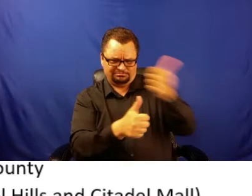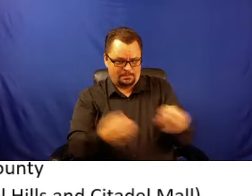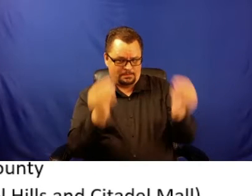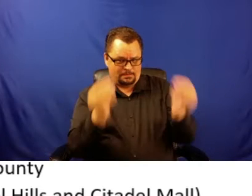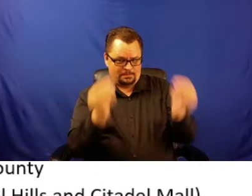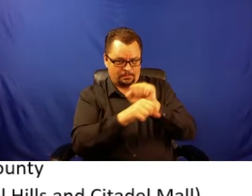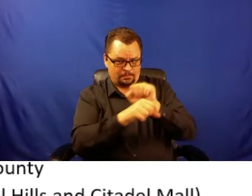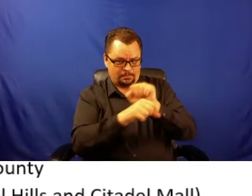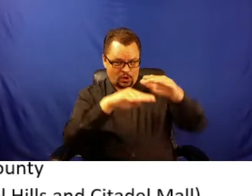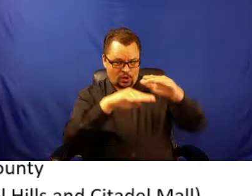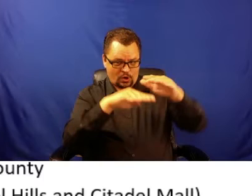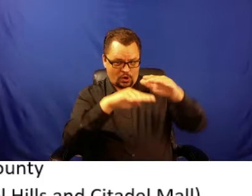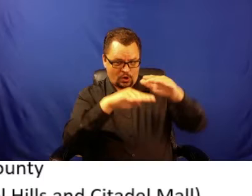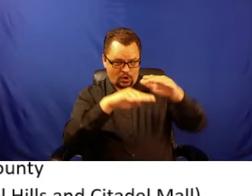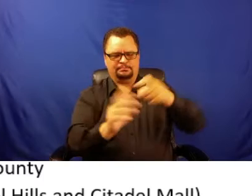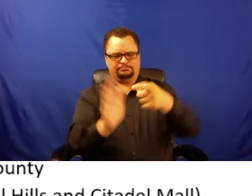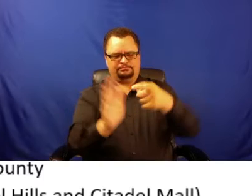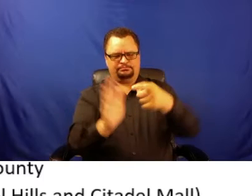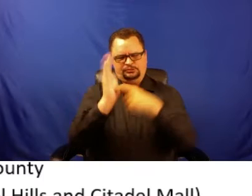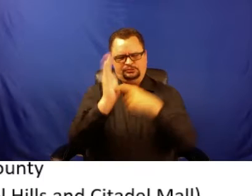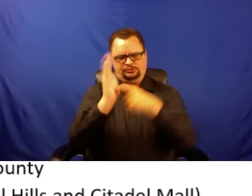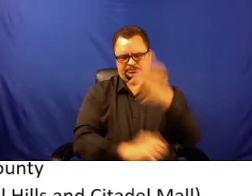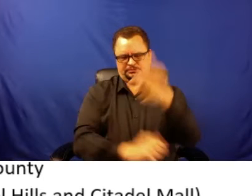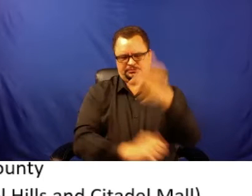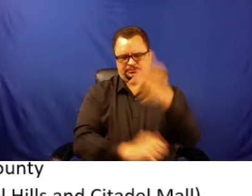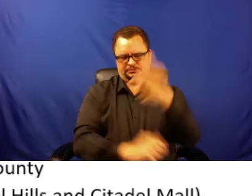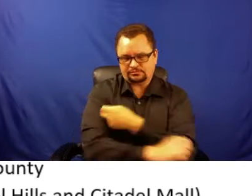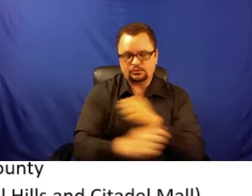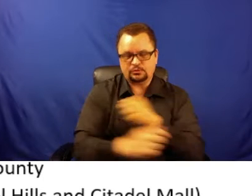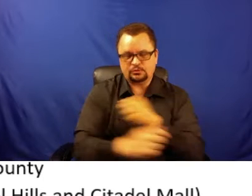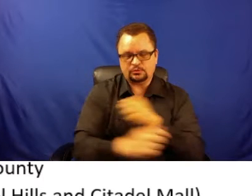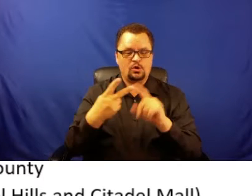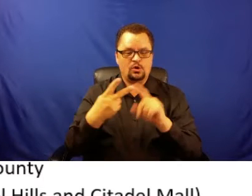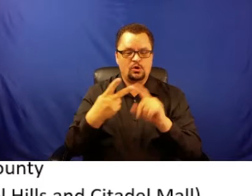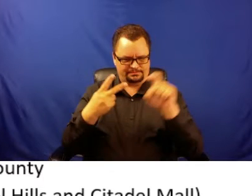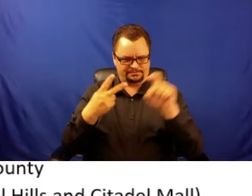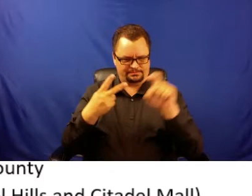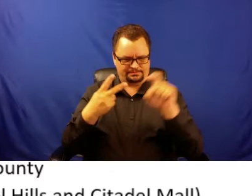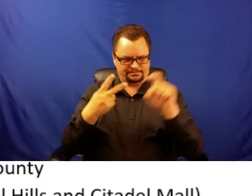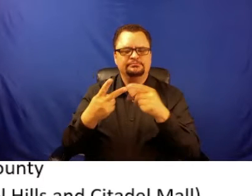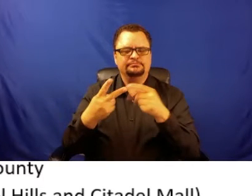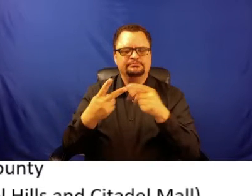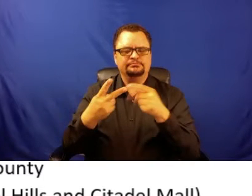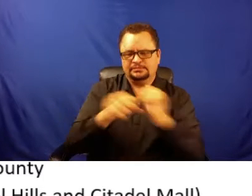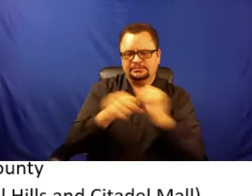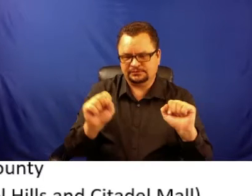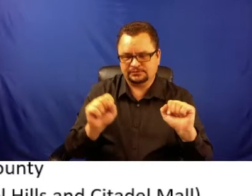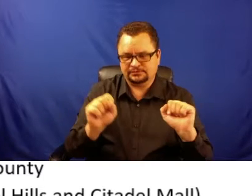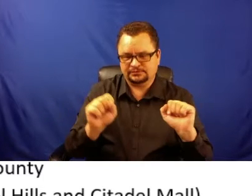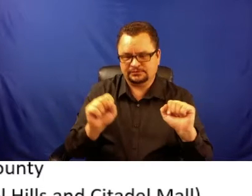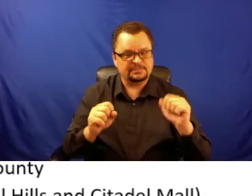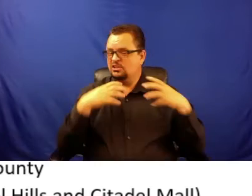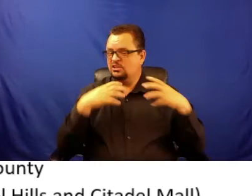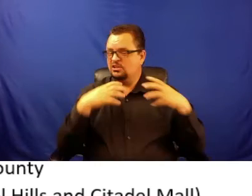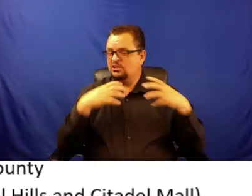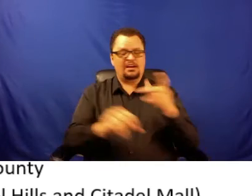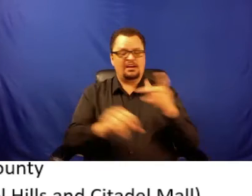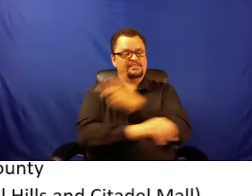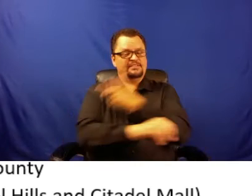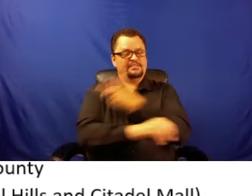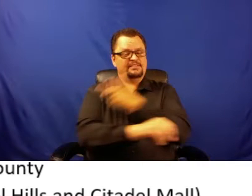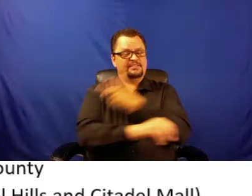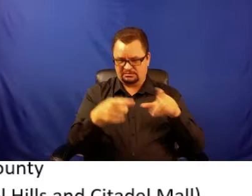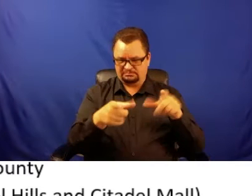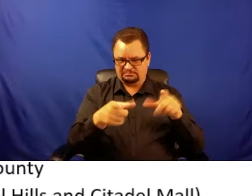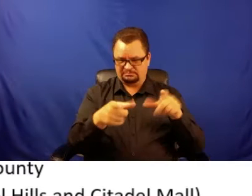if they do not want to get a vaccination, they have the option to do testing. And I know that a lot has been talked